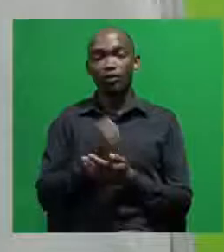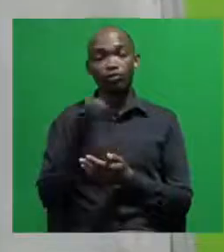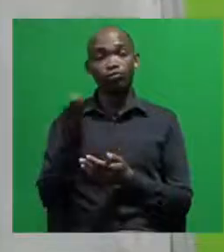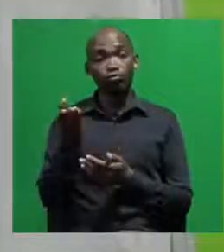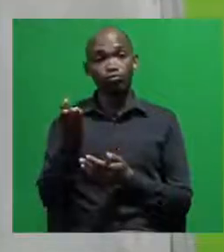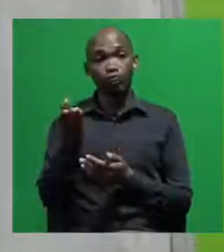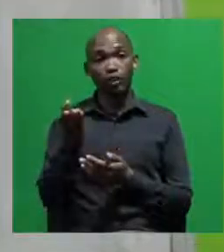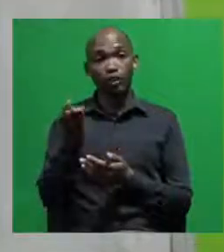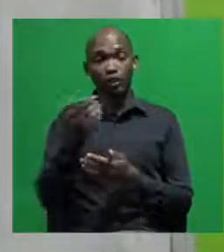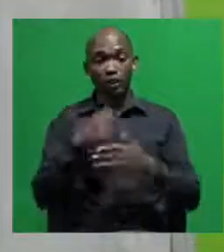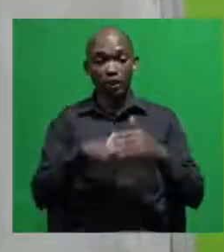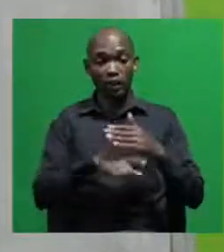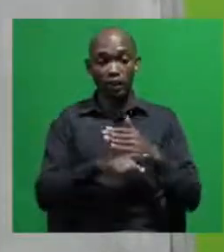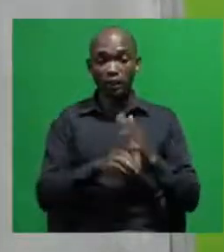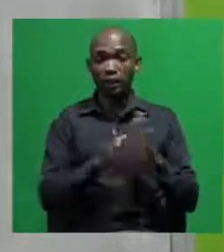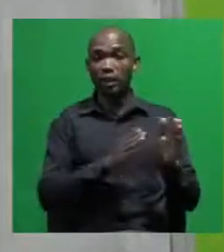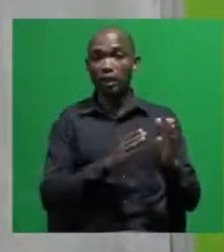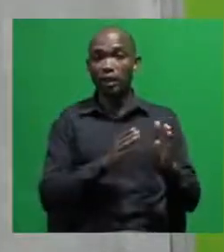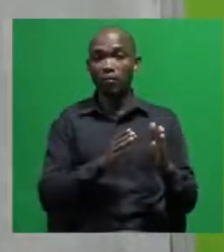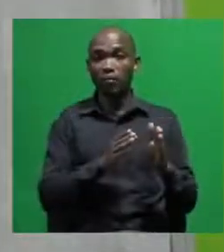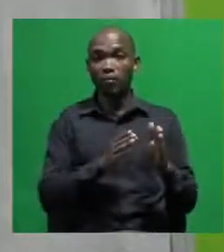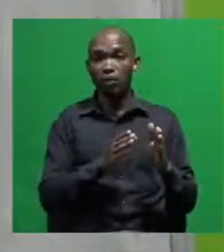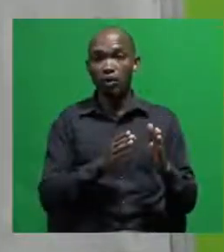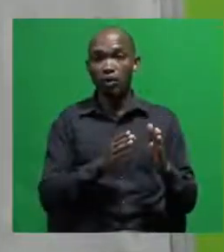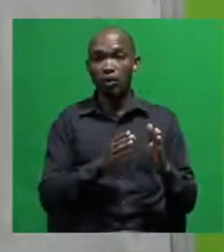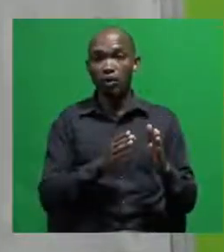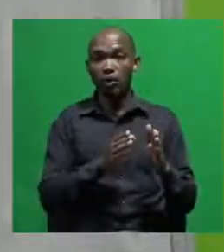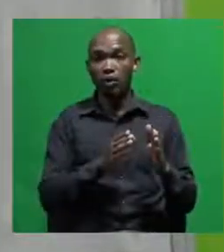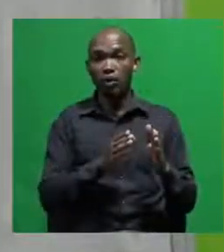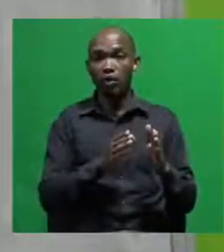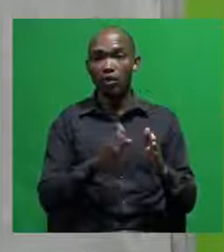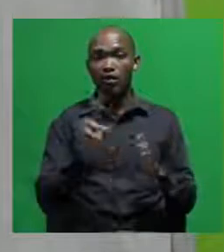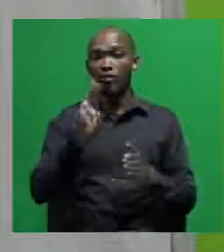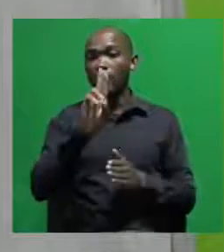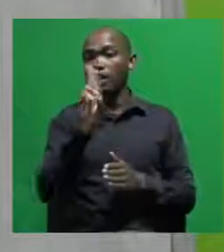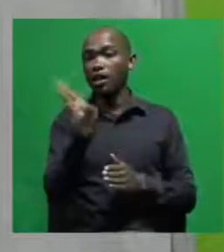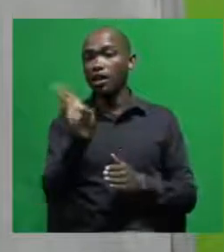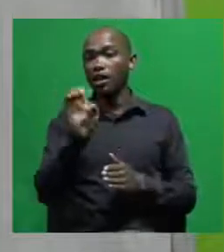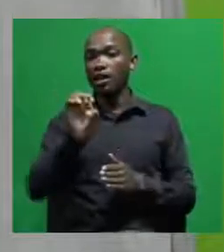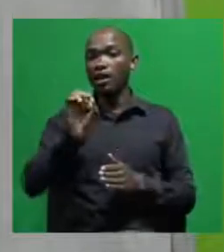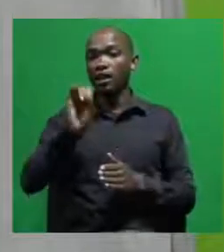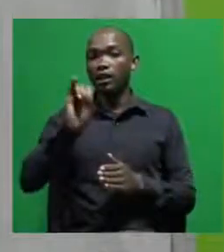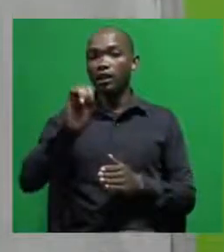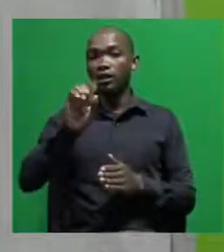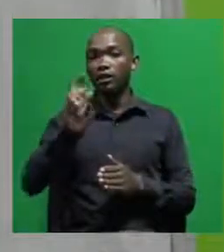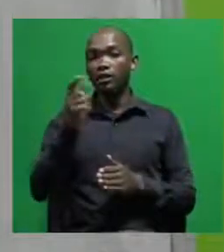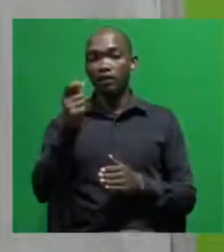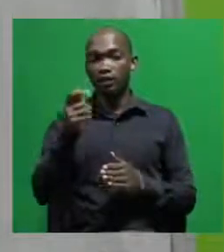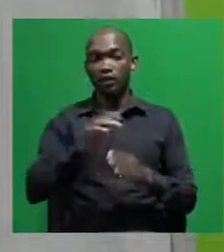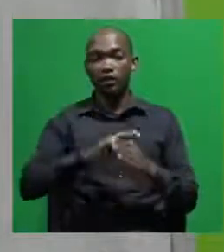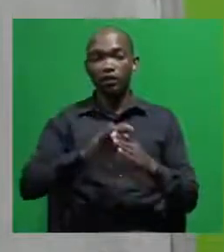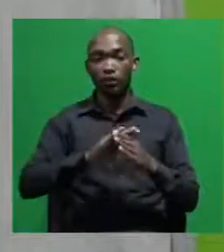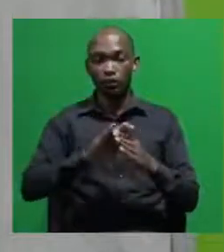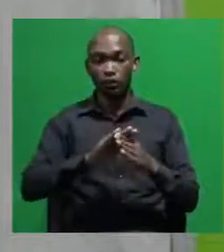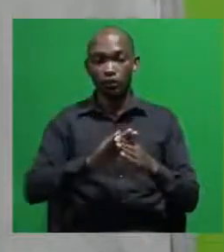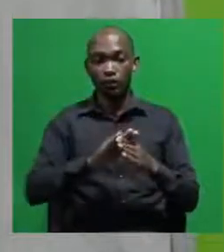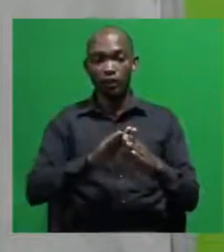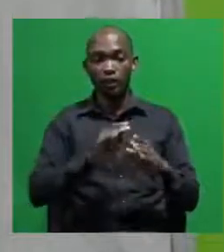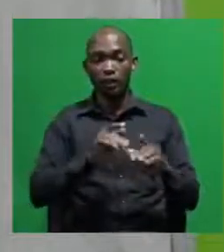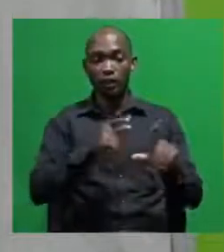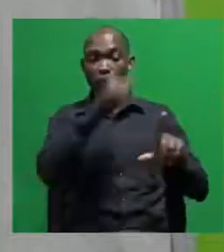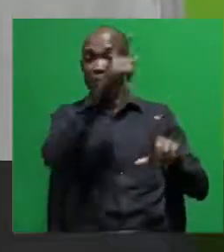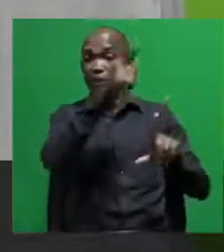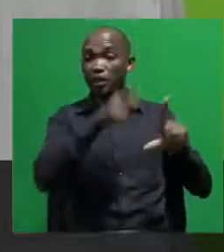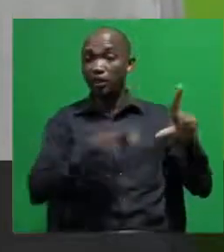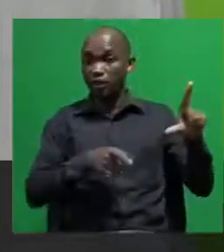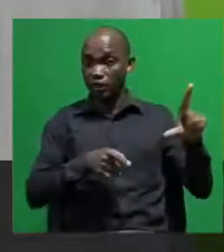For that case, in terms of height, we have to use the half meter rule to measure the